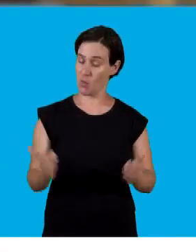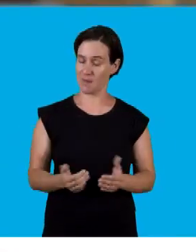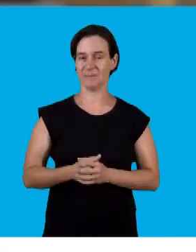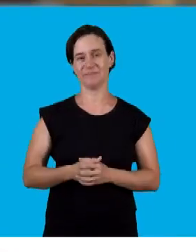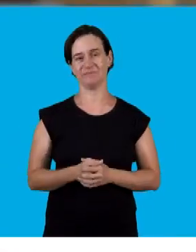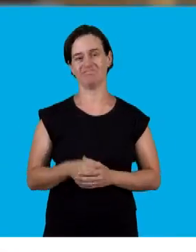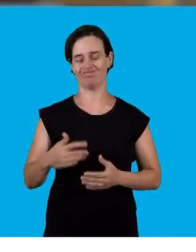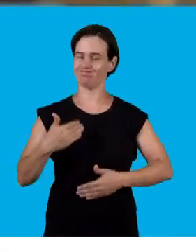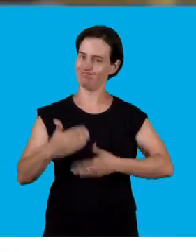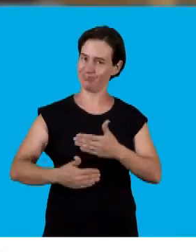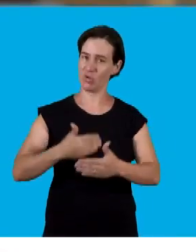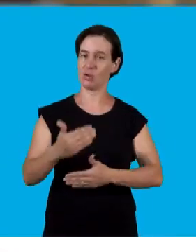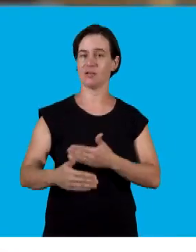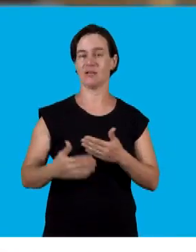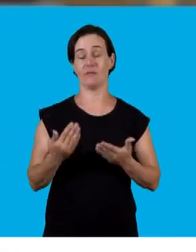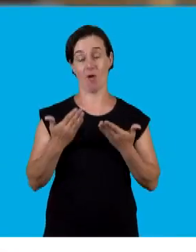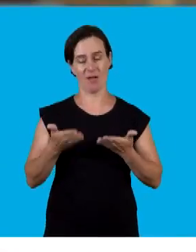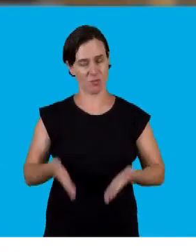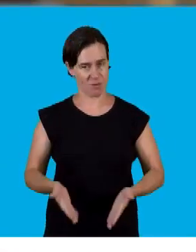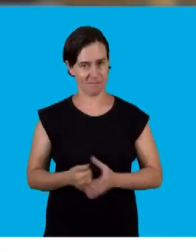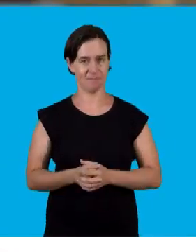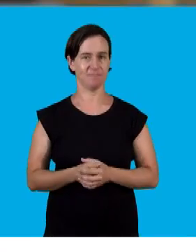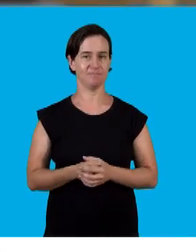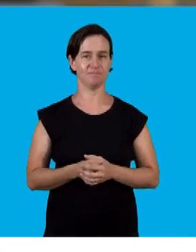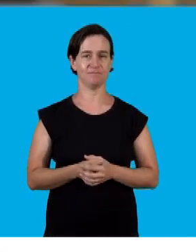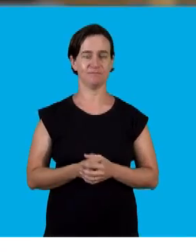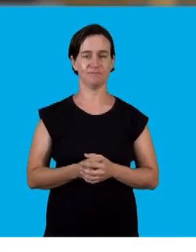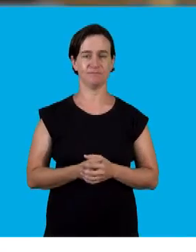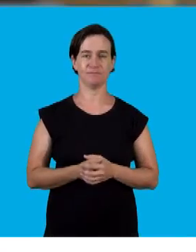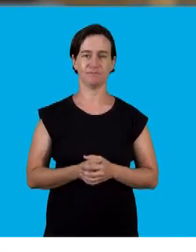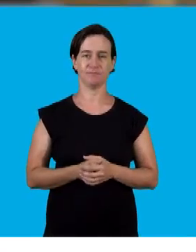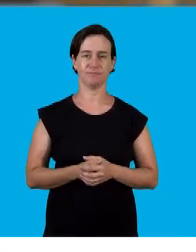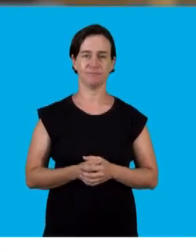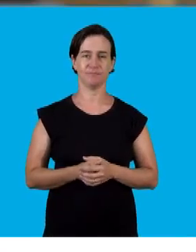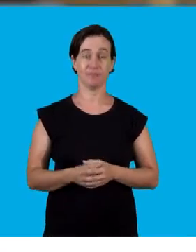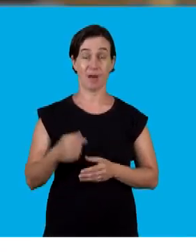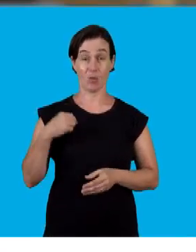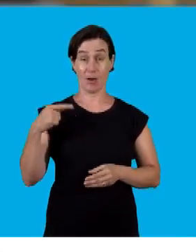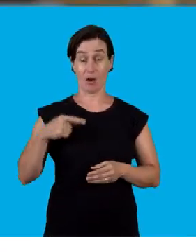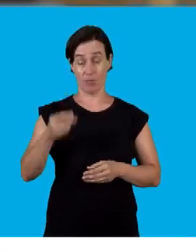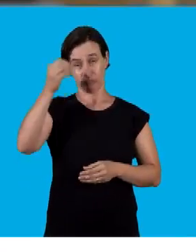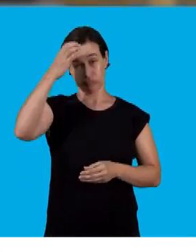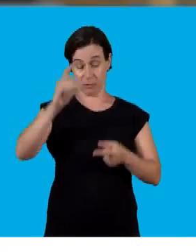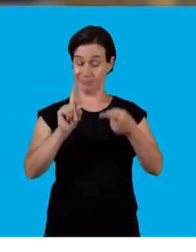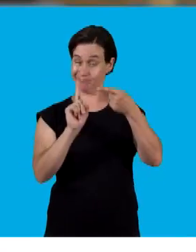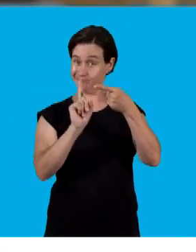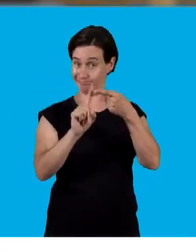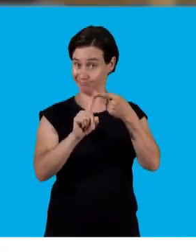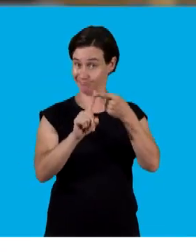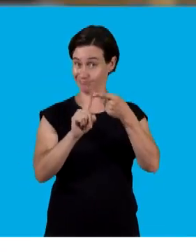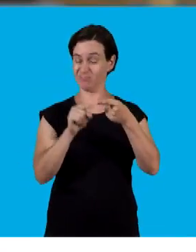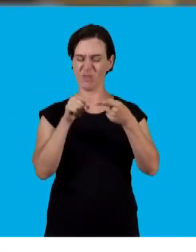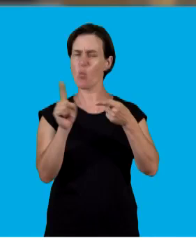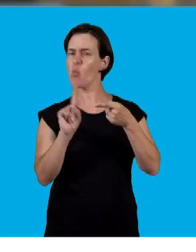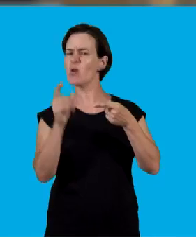Welcome back from the ad break, and let's continue with our lesson. So now we are going to be going into that first concept in our concept